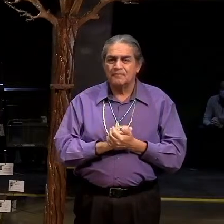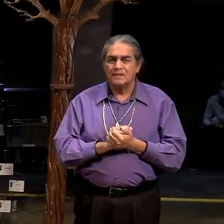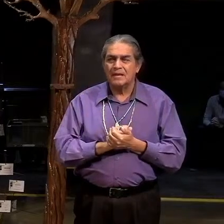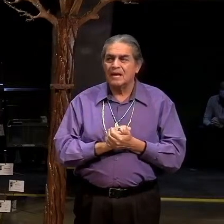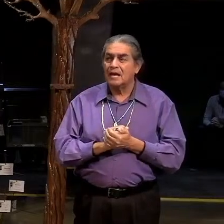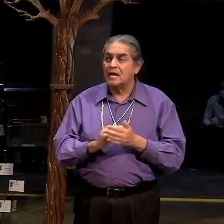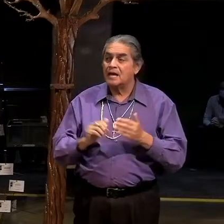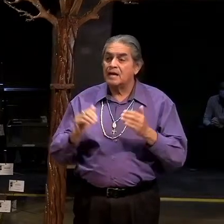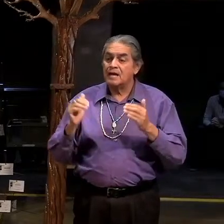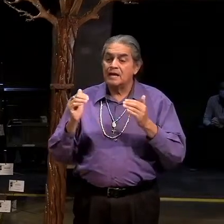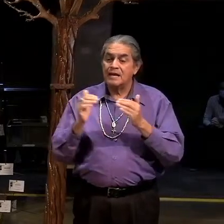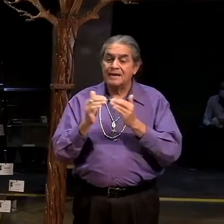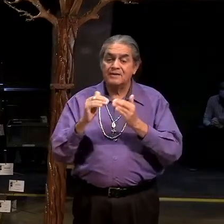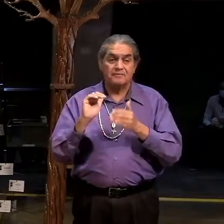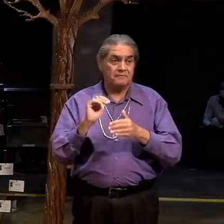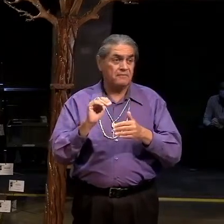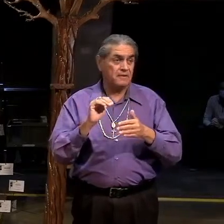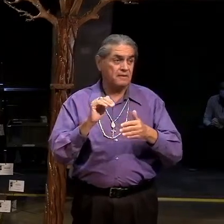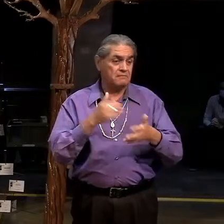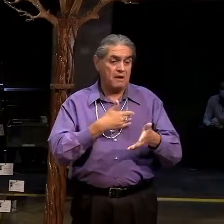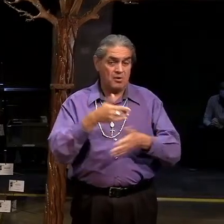Even our seven-year-olds